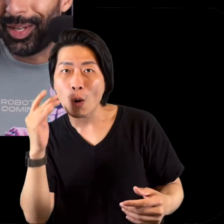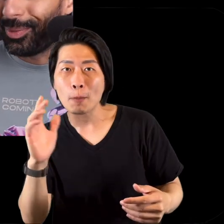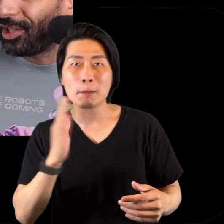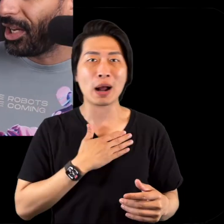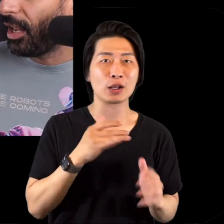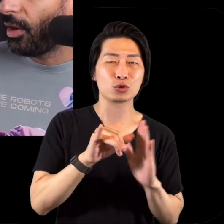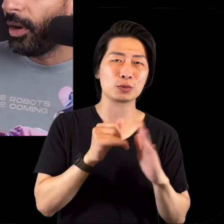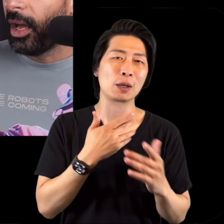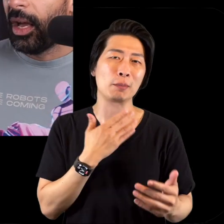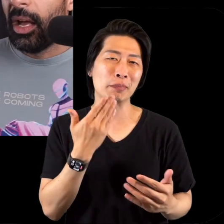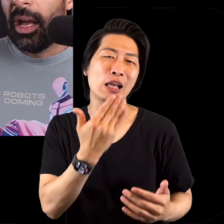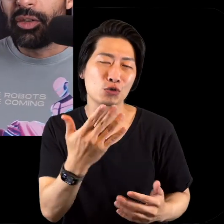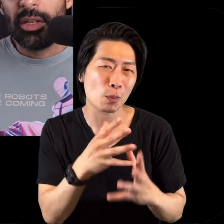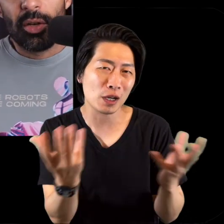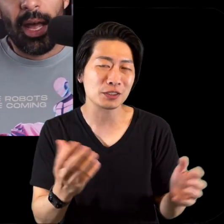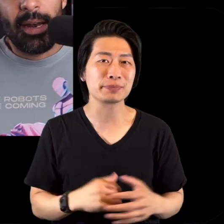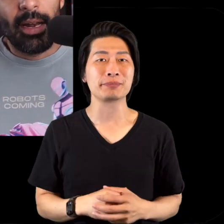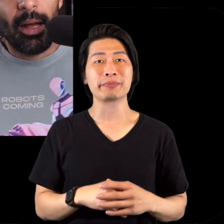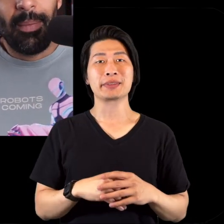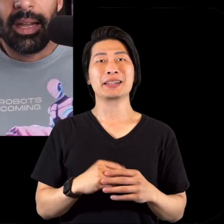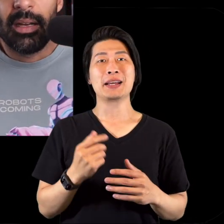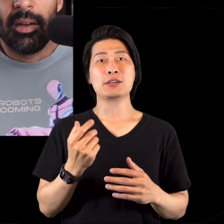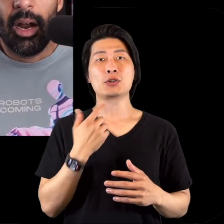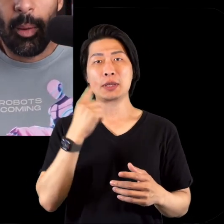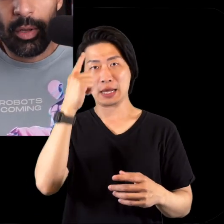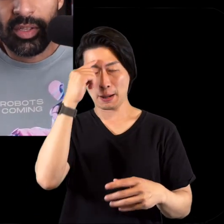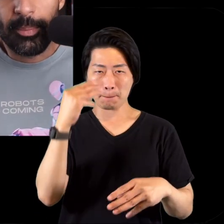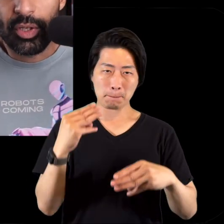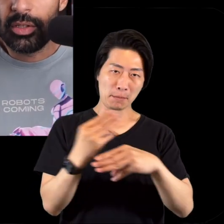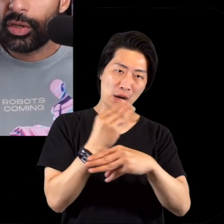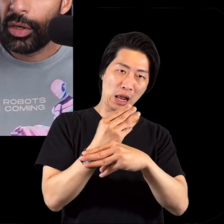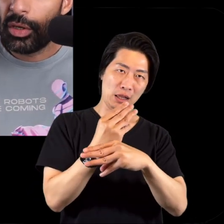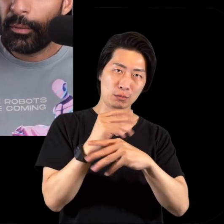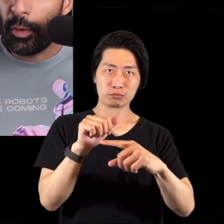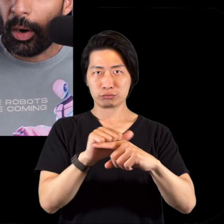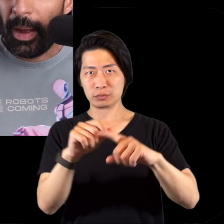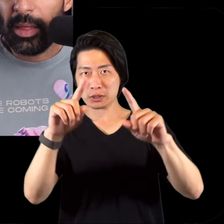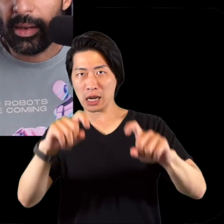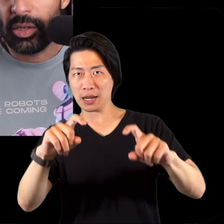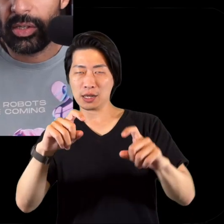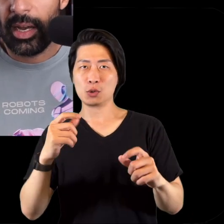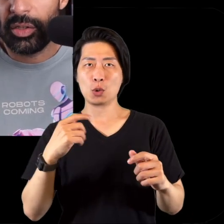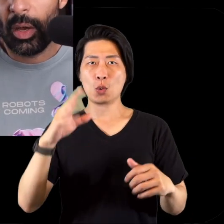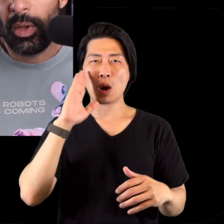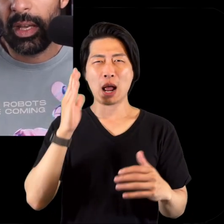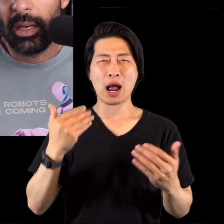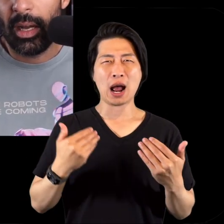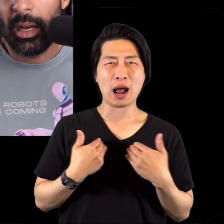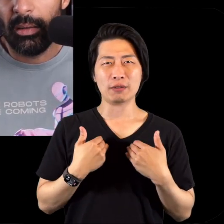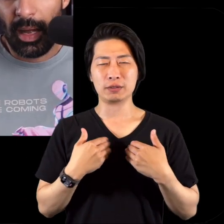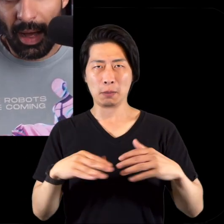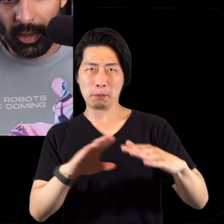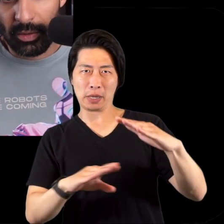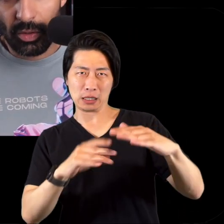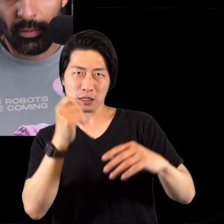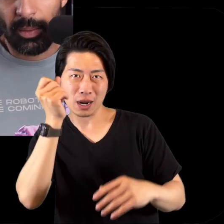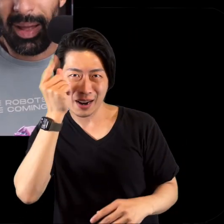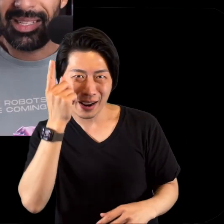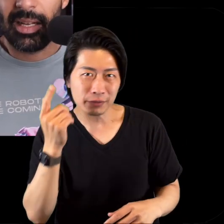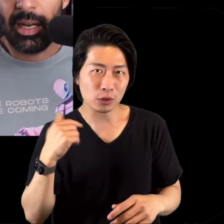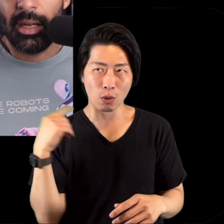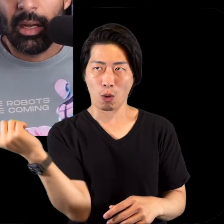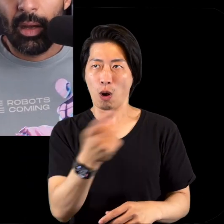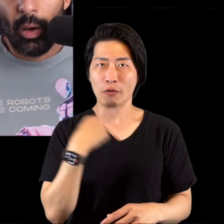much. I really appreciate you. And so let's go ahead and make a couple assumptions for our math exercise so that we can have a sort